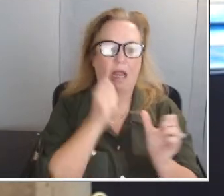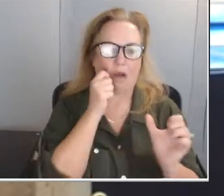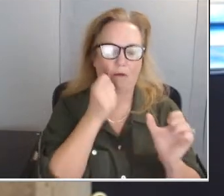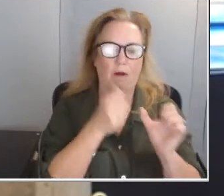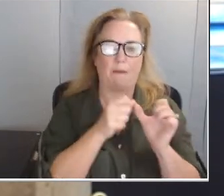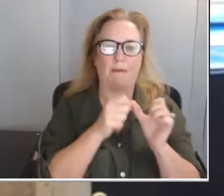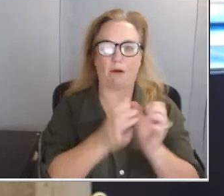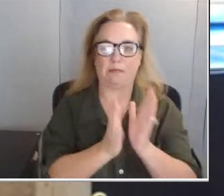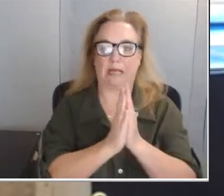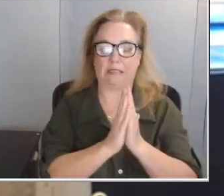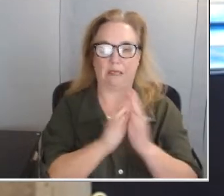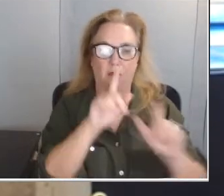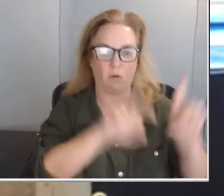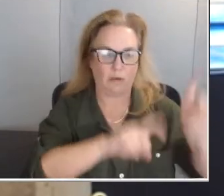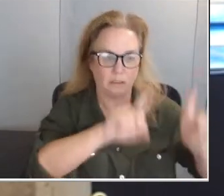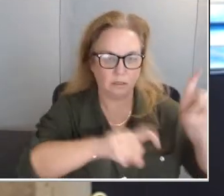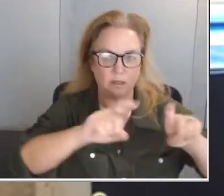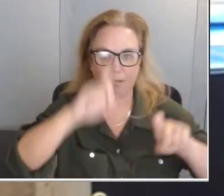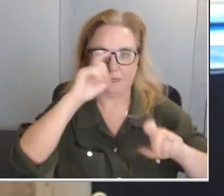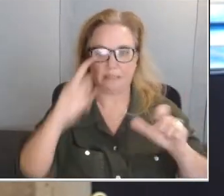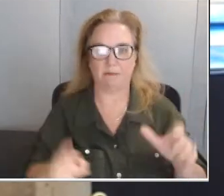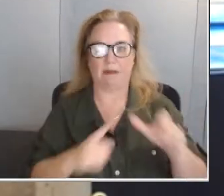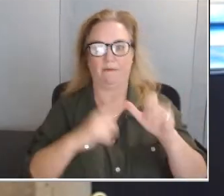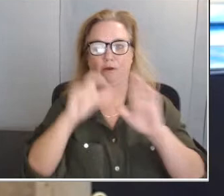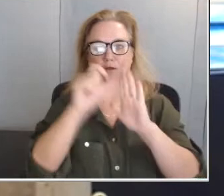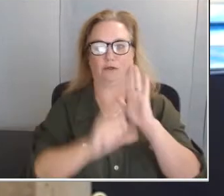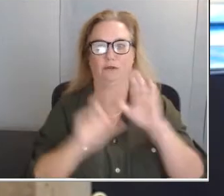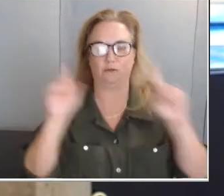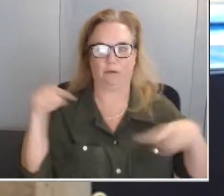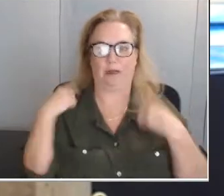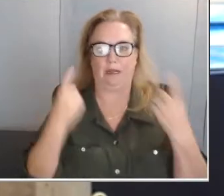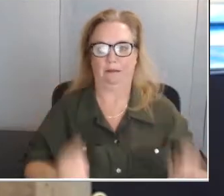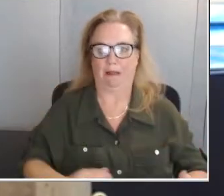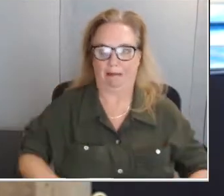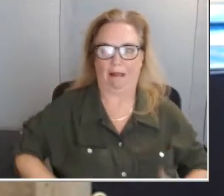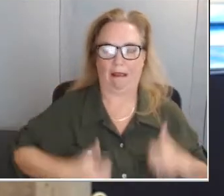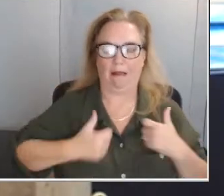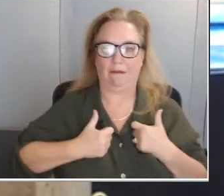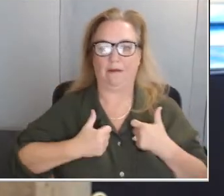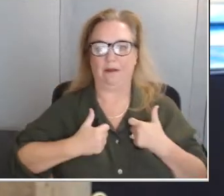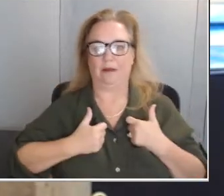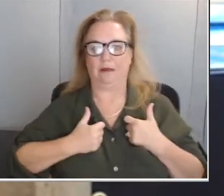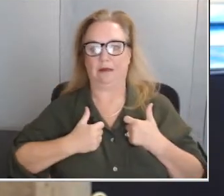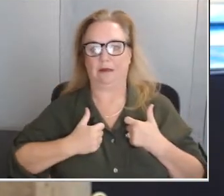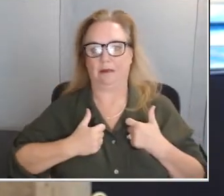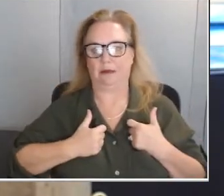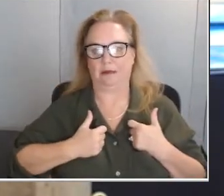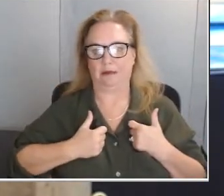is I was asking her a series of questions because it was my first surgery ever. And so